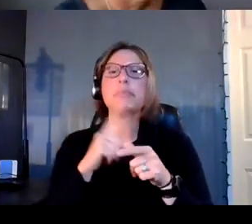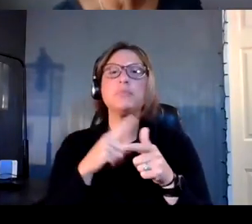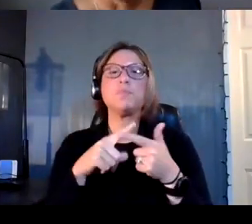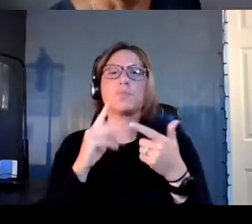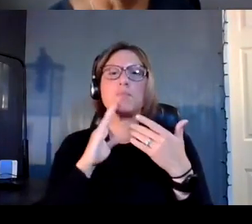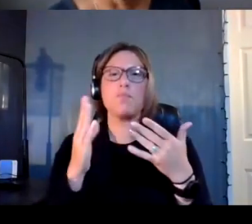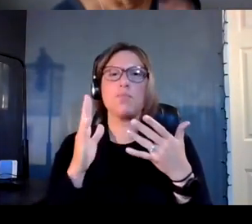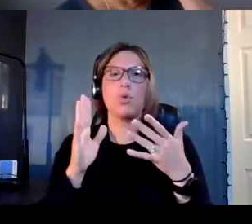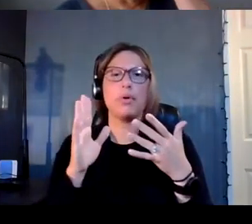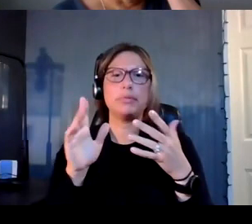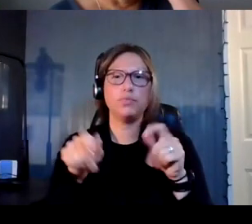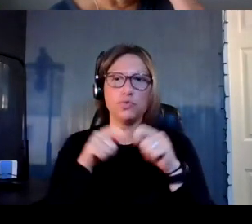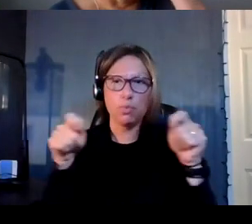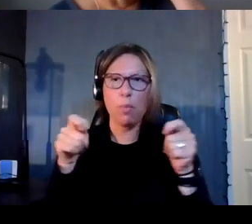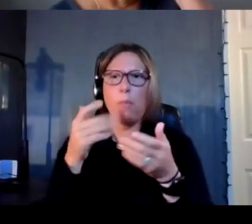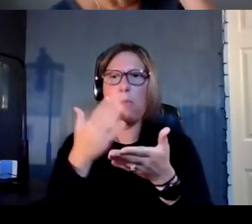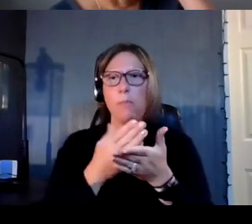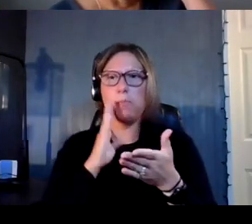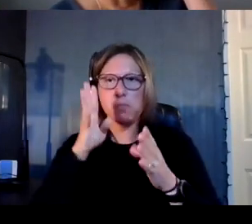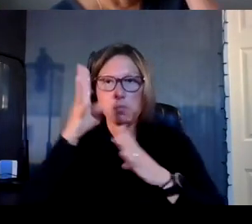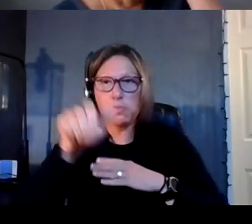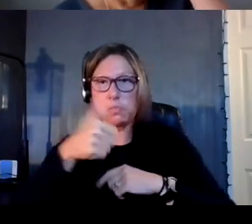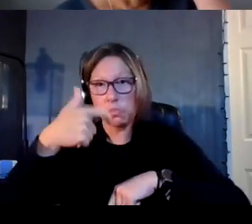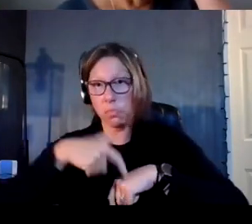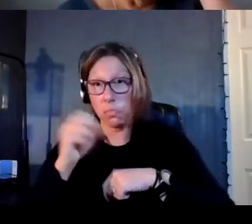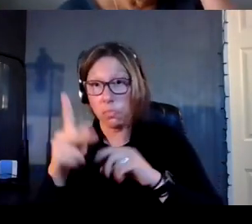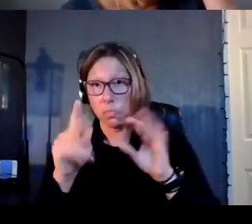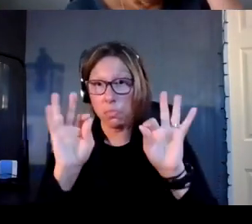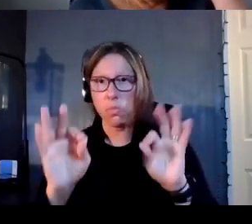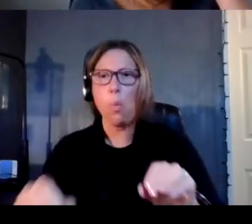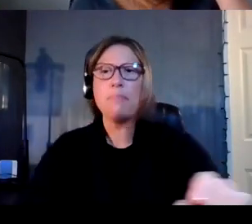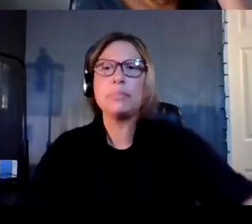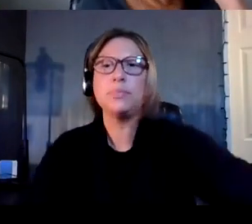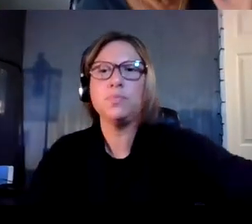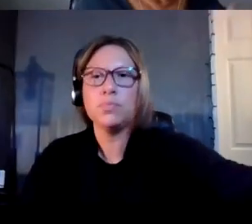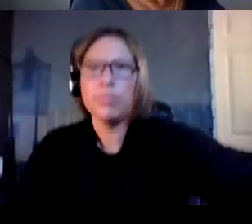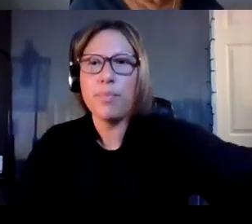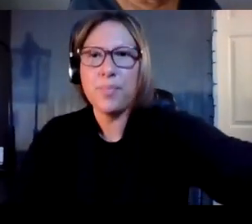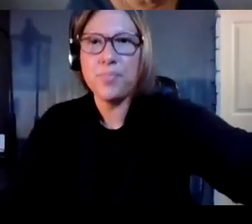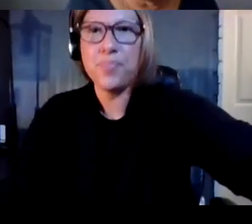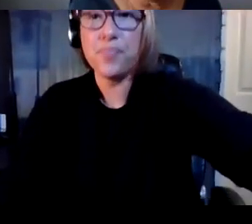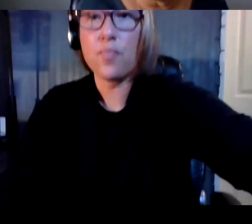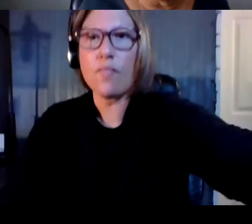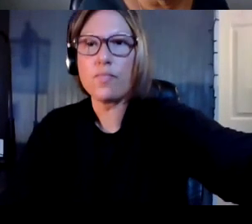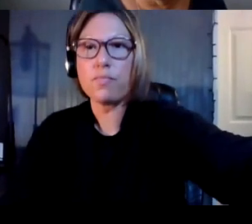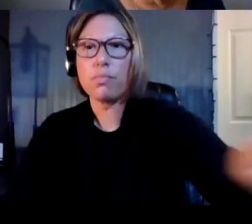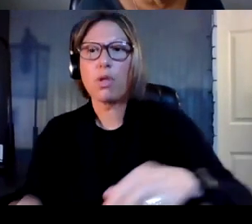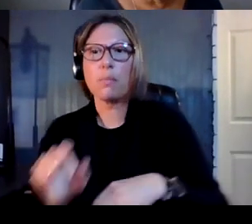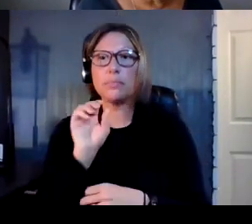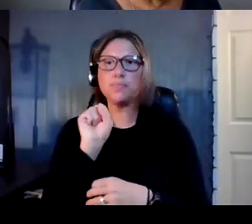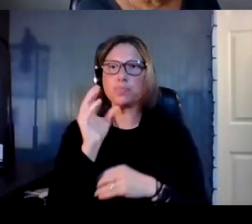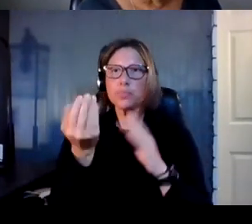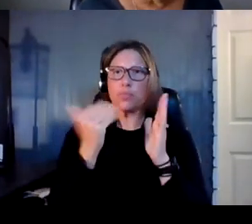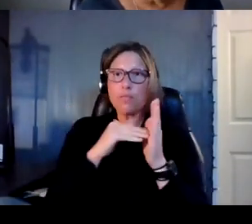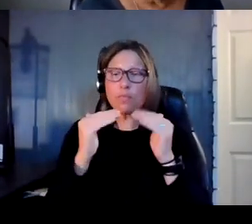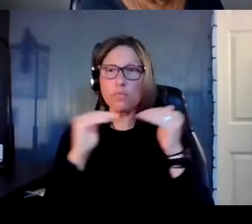we'll stop and we'll come up with another time. How's that? Sounds good. Okay, so once again, that level 3,